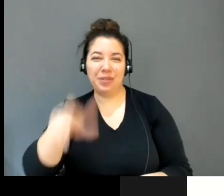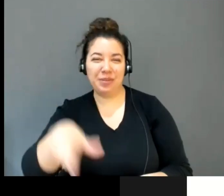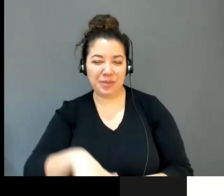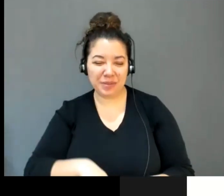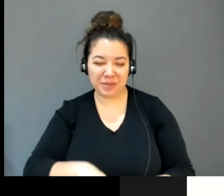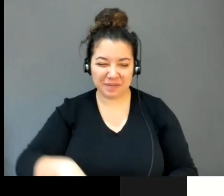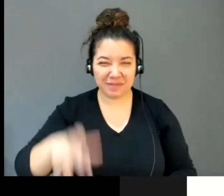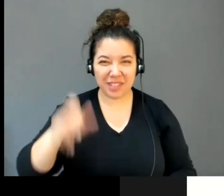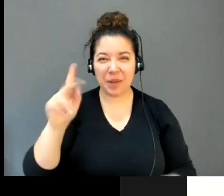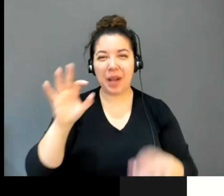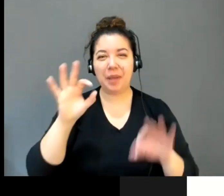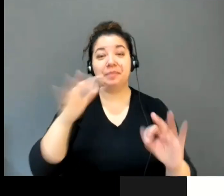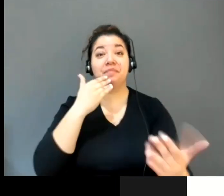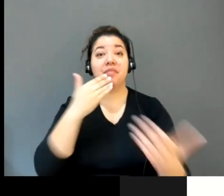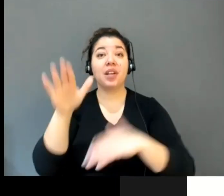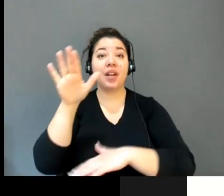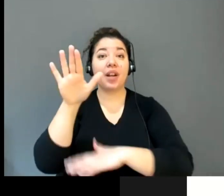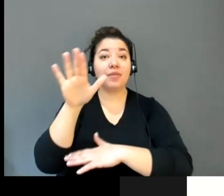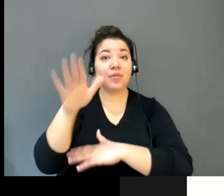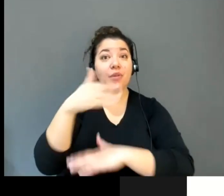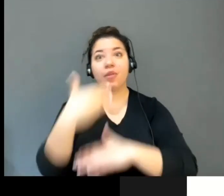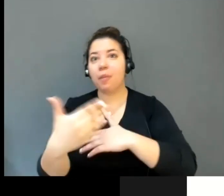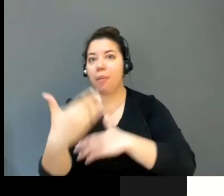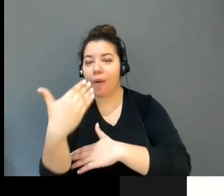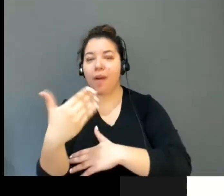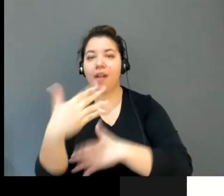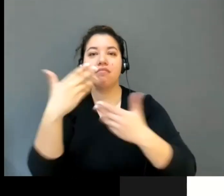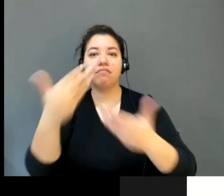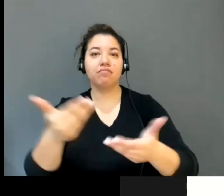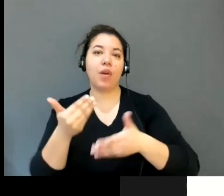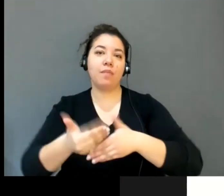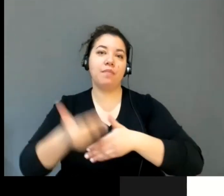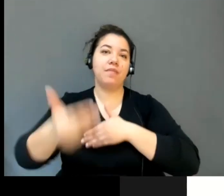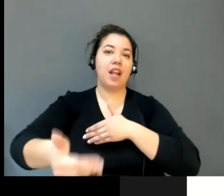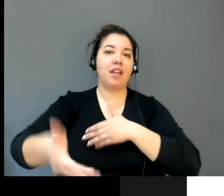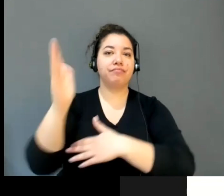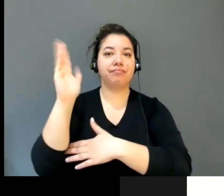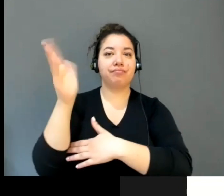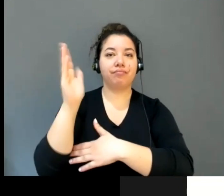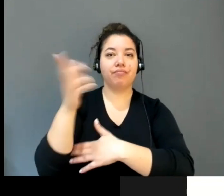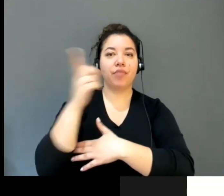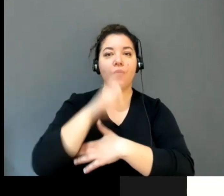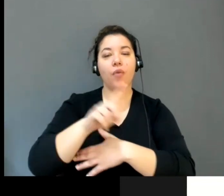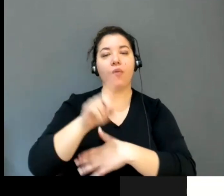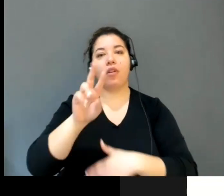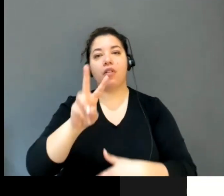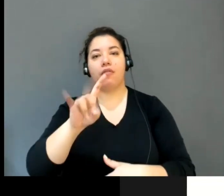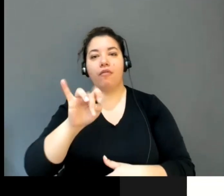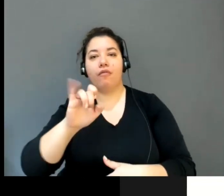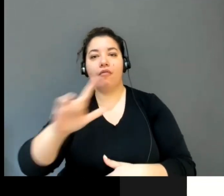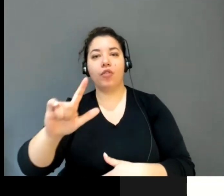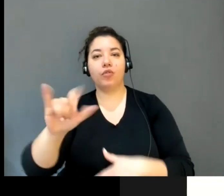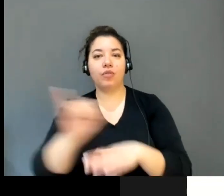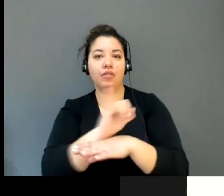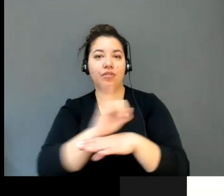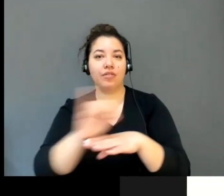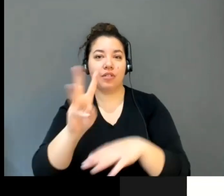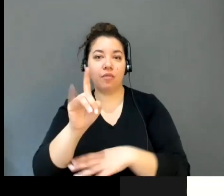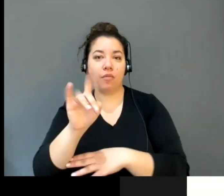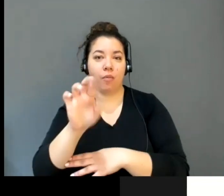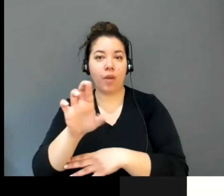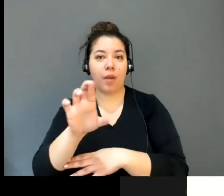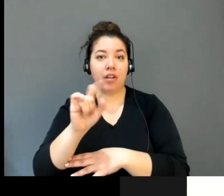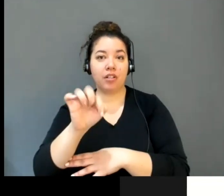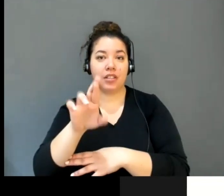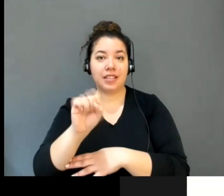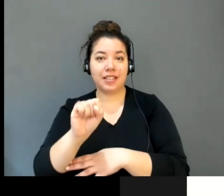Good afternoon. Good morning, everybody. Welcome to our next installment in our virtual internship webinar series. I'm Danny Rubin.